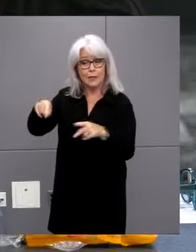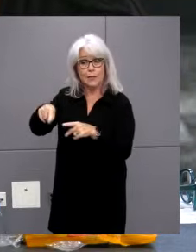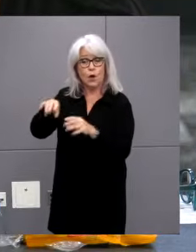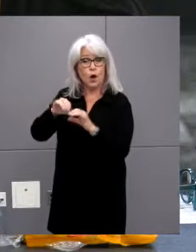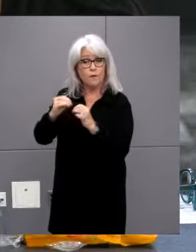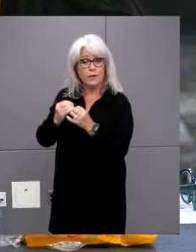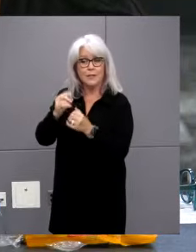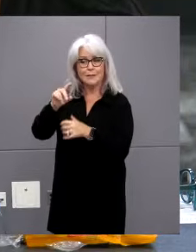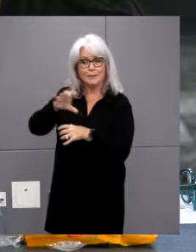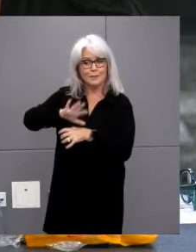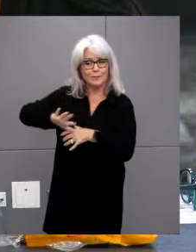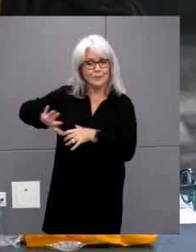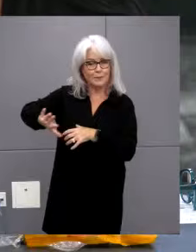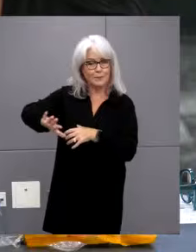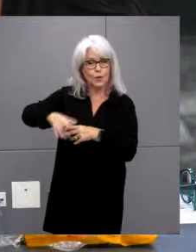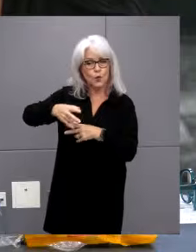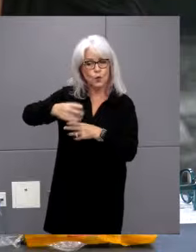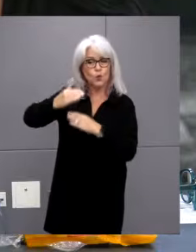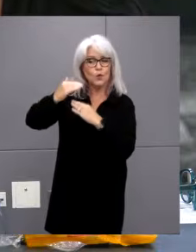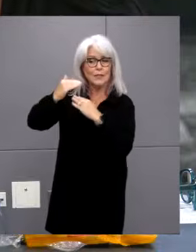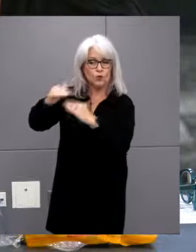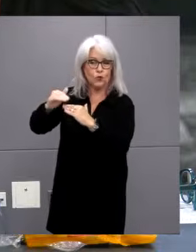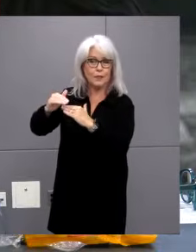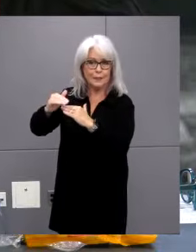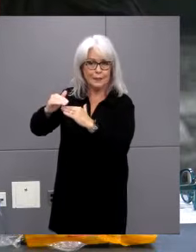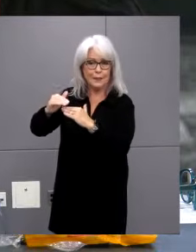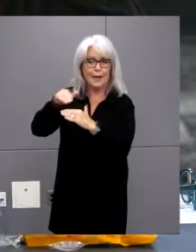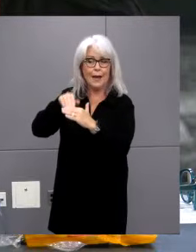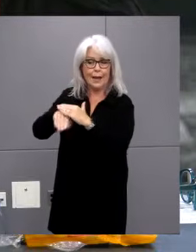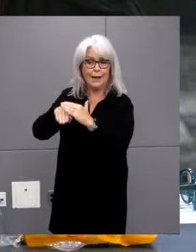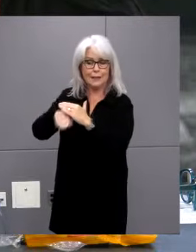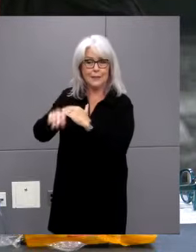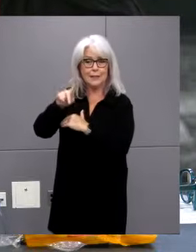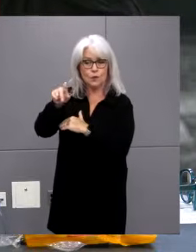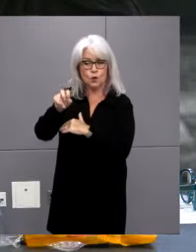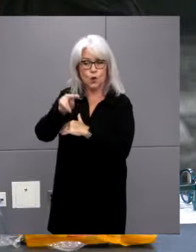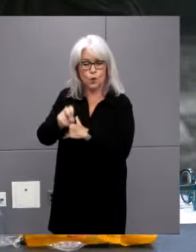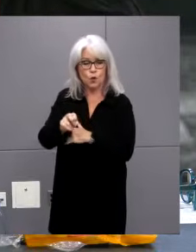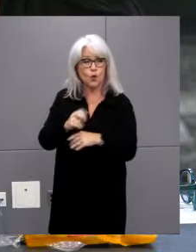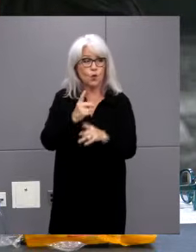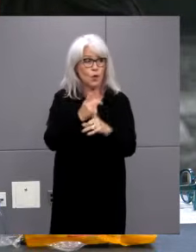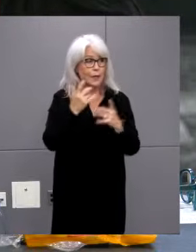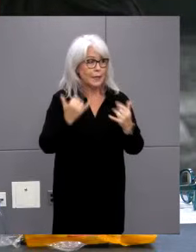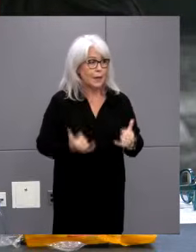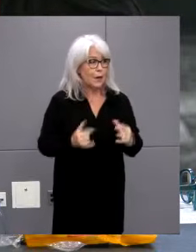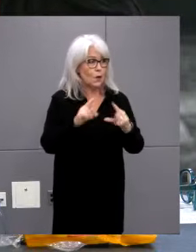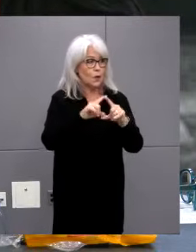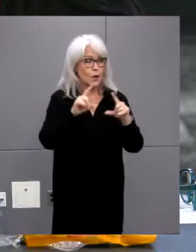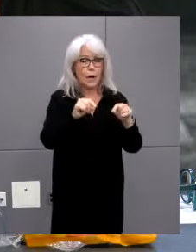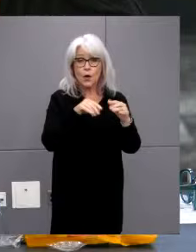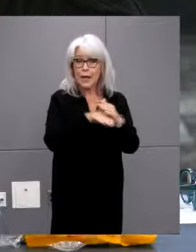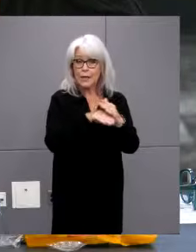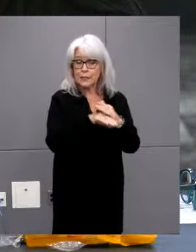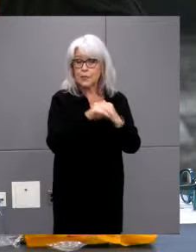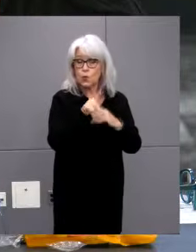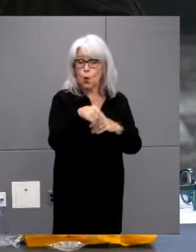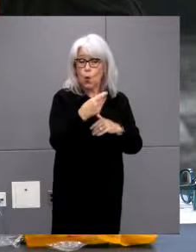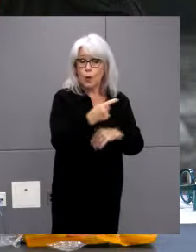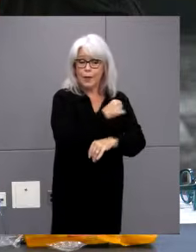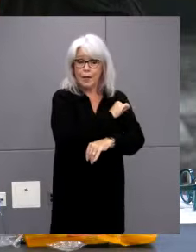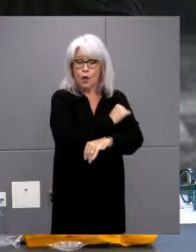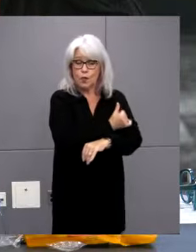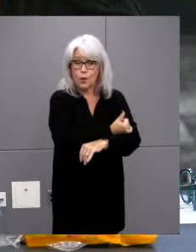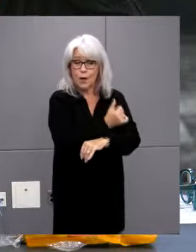is designated as a restricted access zone. Currently, card access is strictly limited to authorized